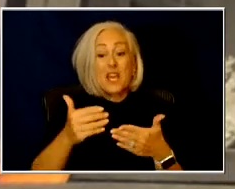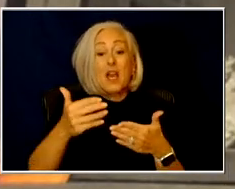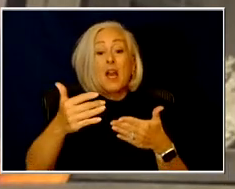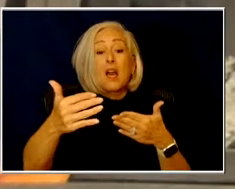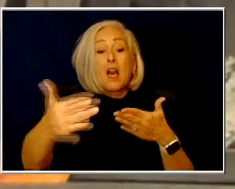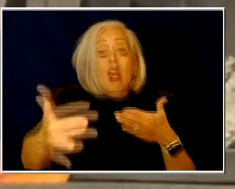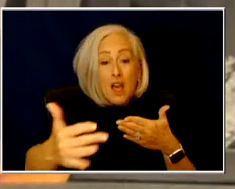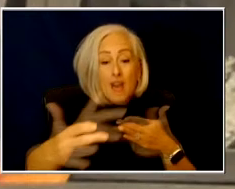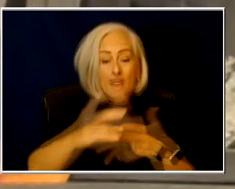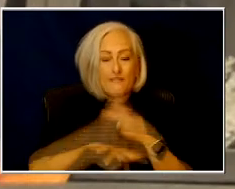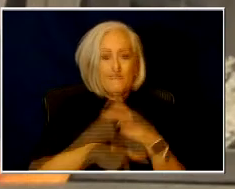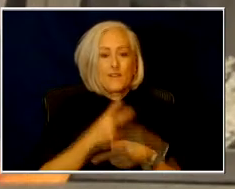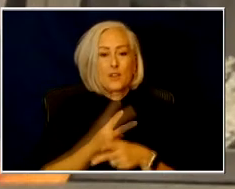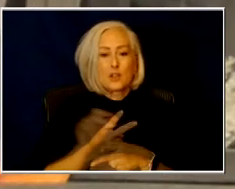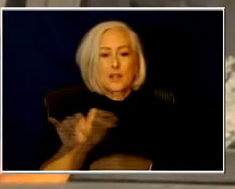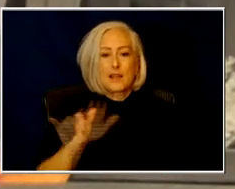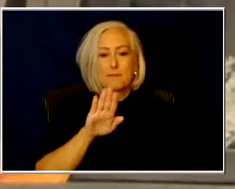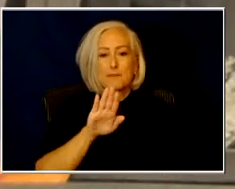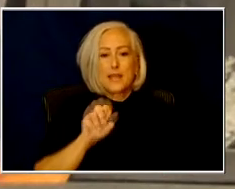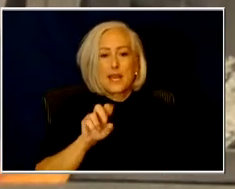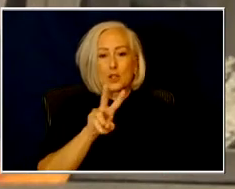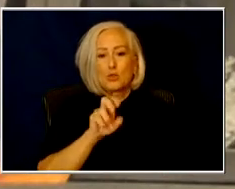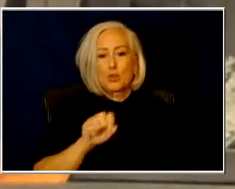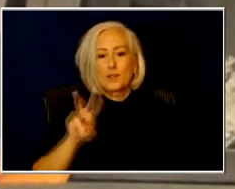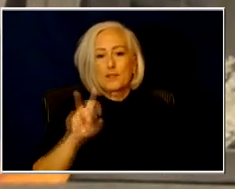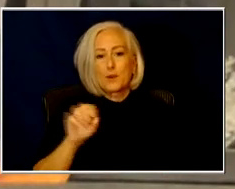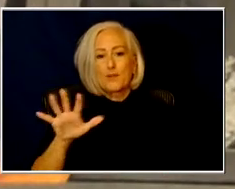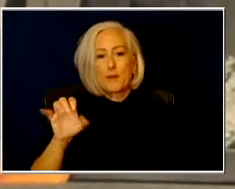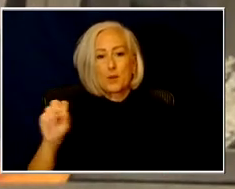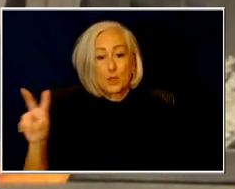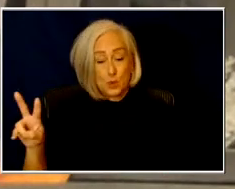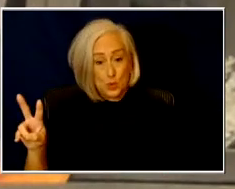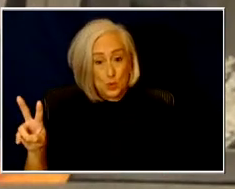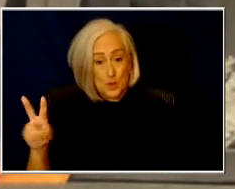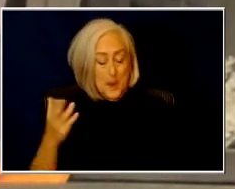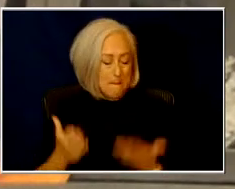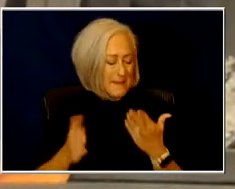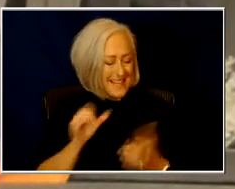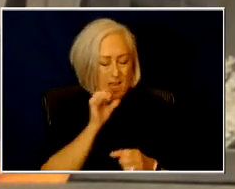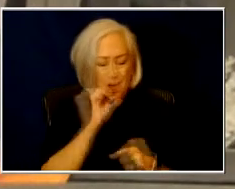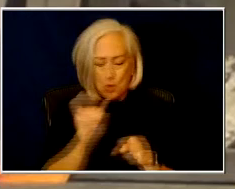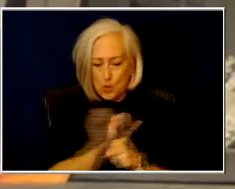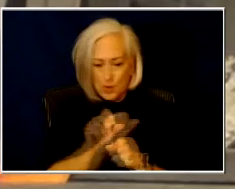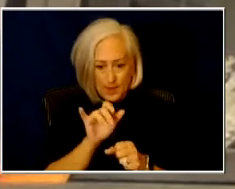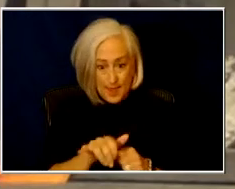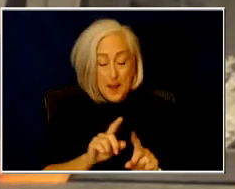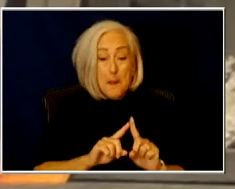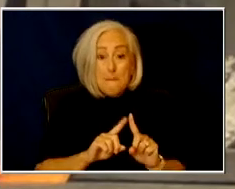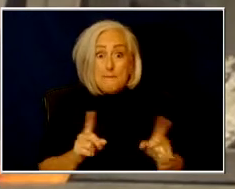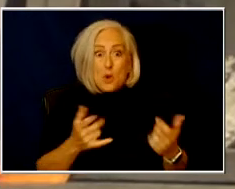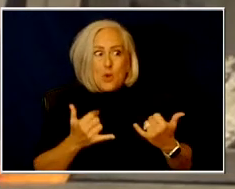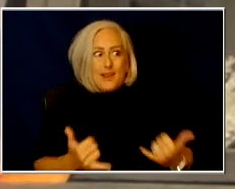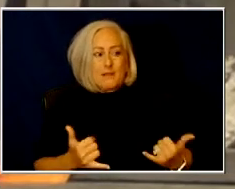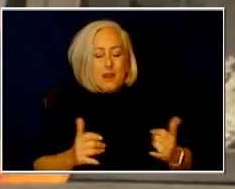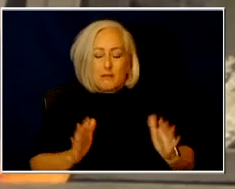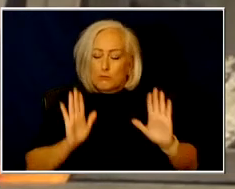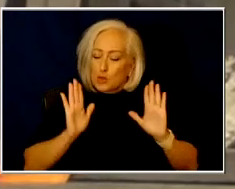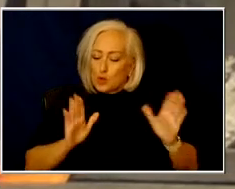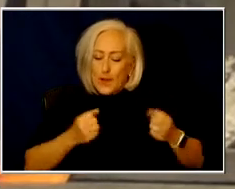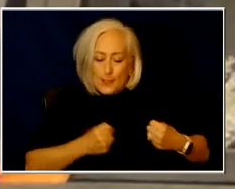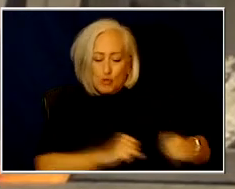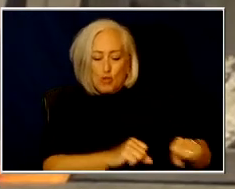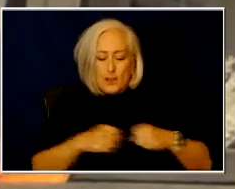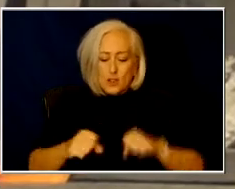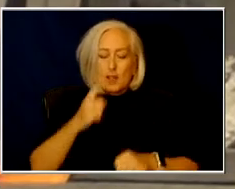like ba 2.75.2 but right now a great strategy for people who